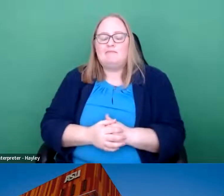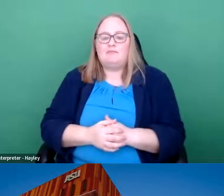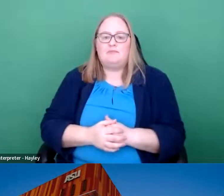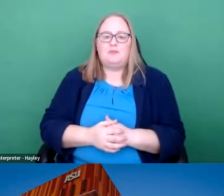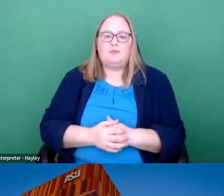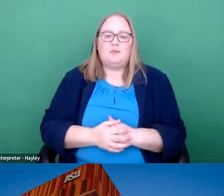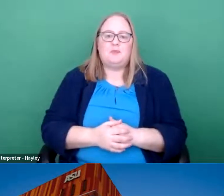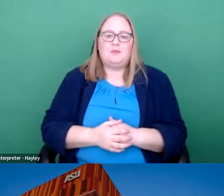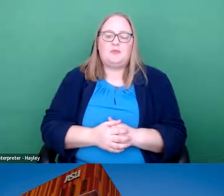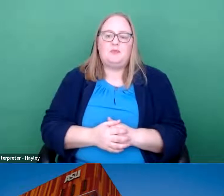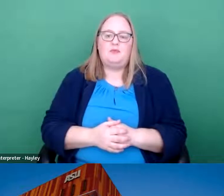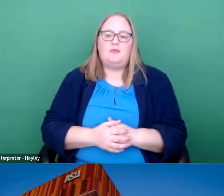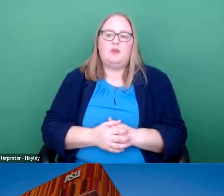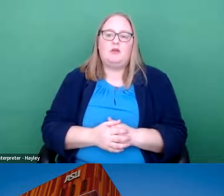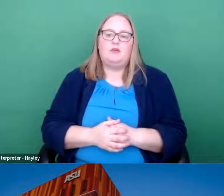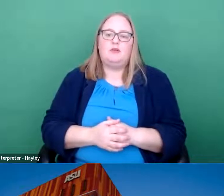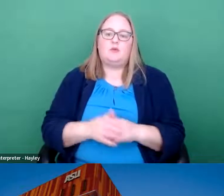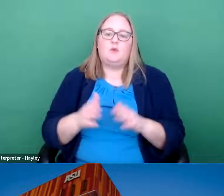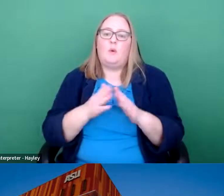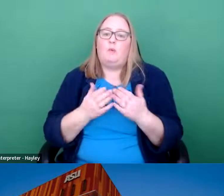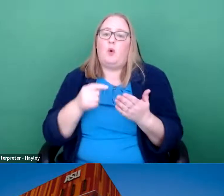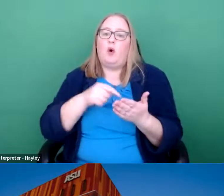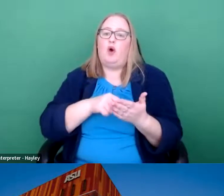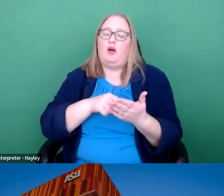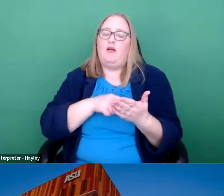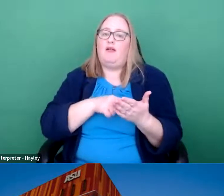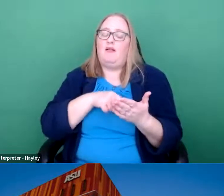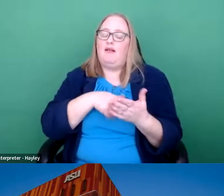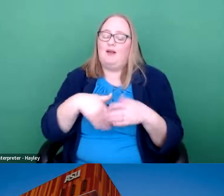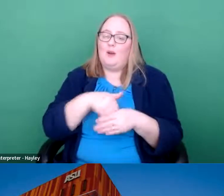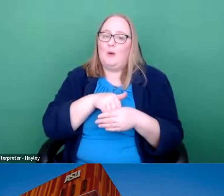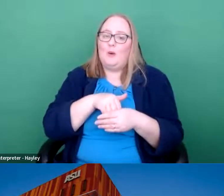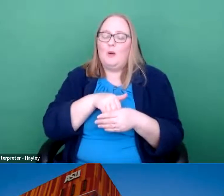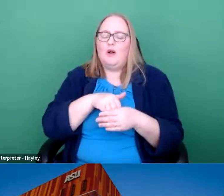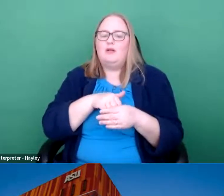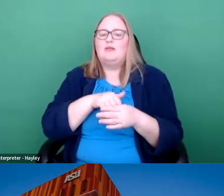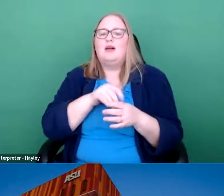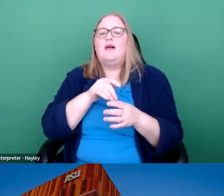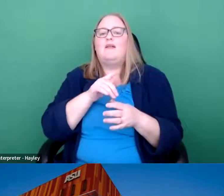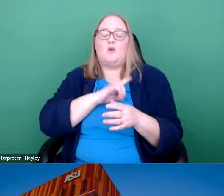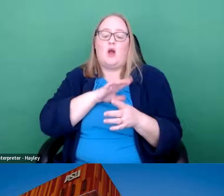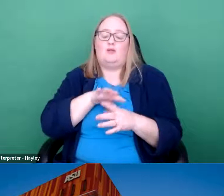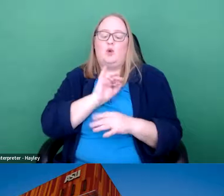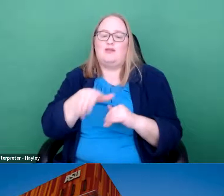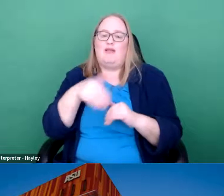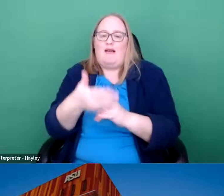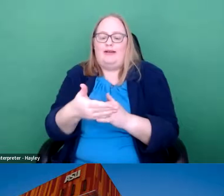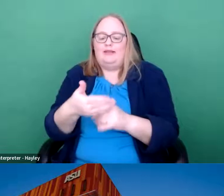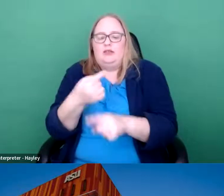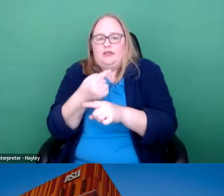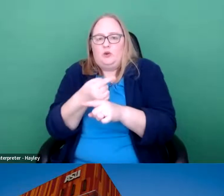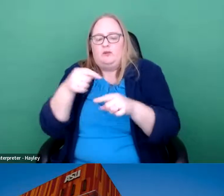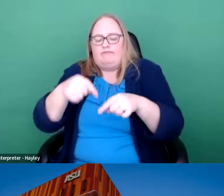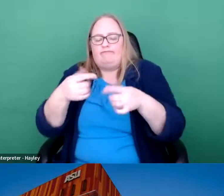So where I talk about in the book, and that's why I finished the book in that way, is that the only way to do that is by focusing on where